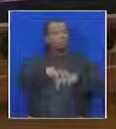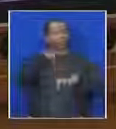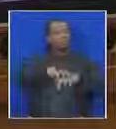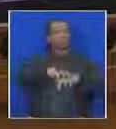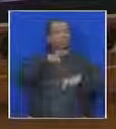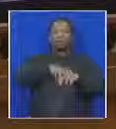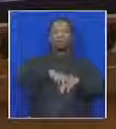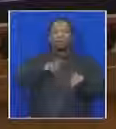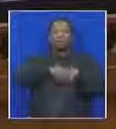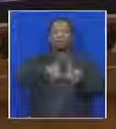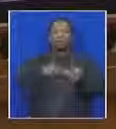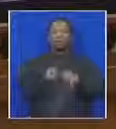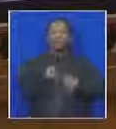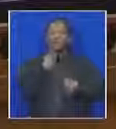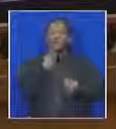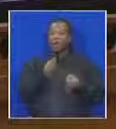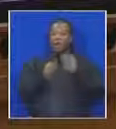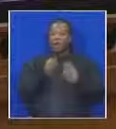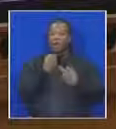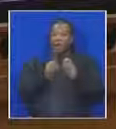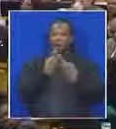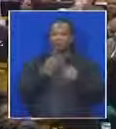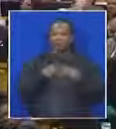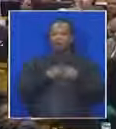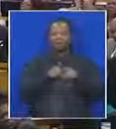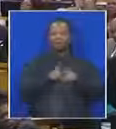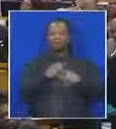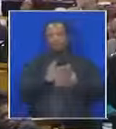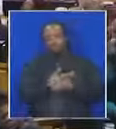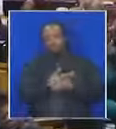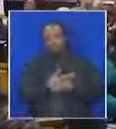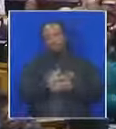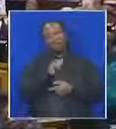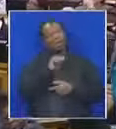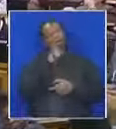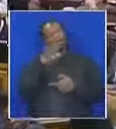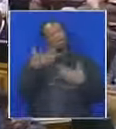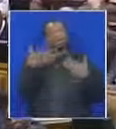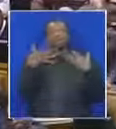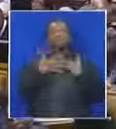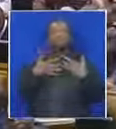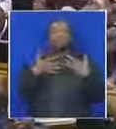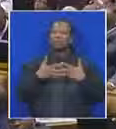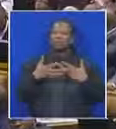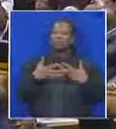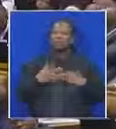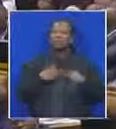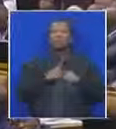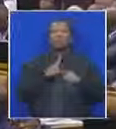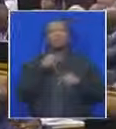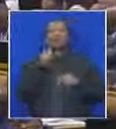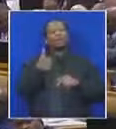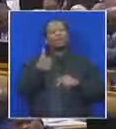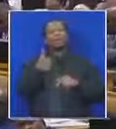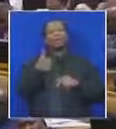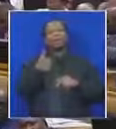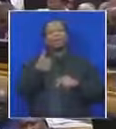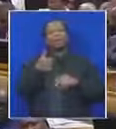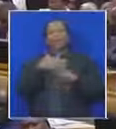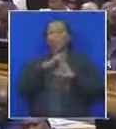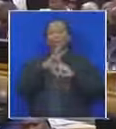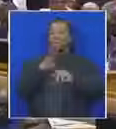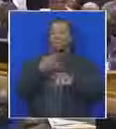popcorns. Another confusion is being made by the party secretary general, who on the